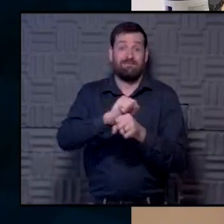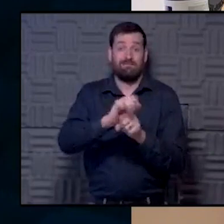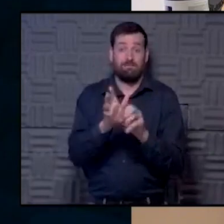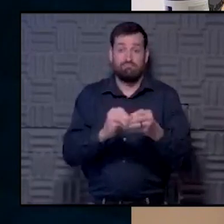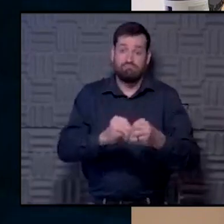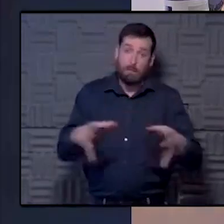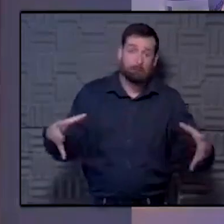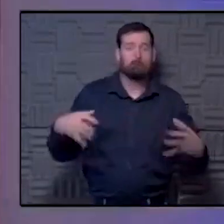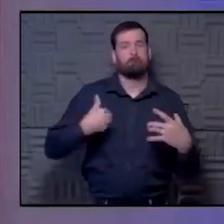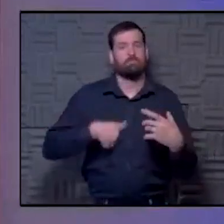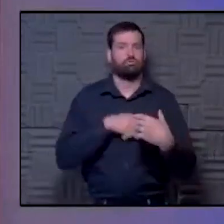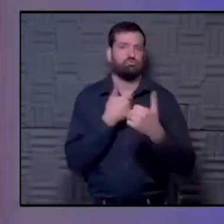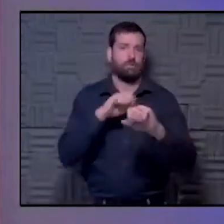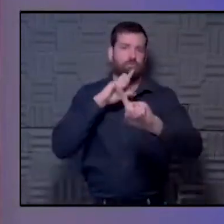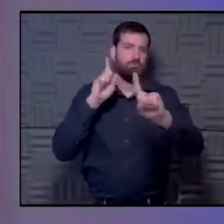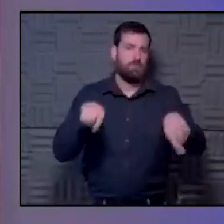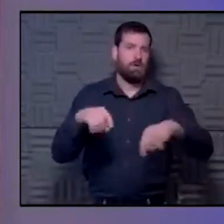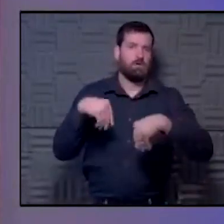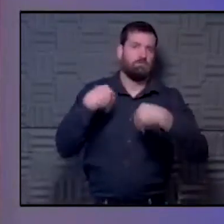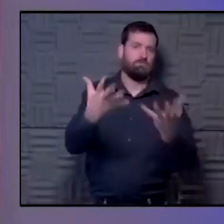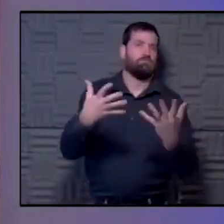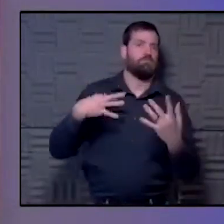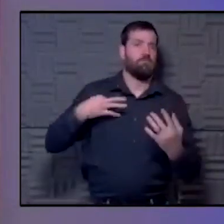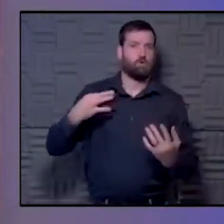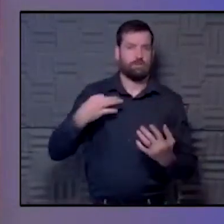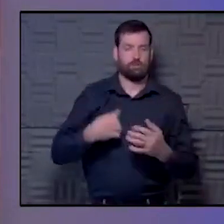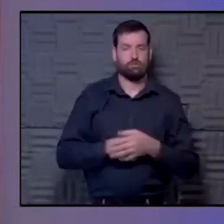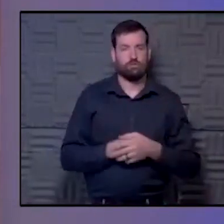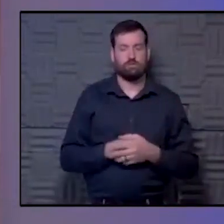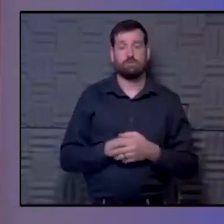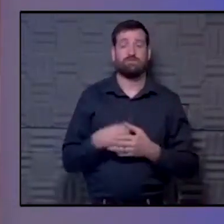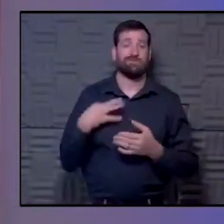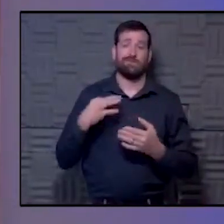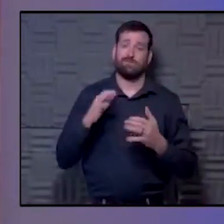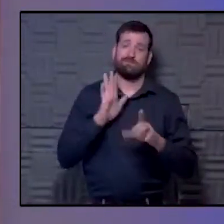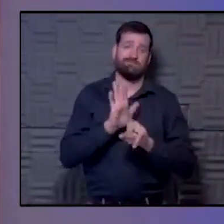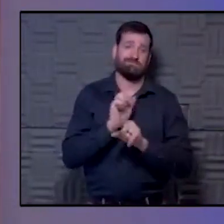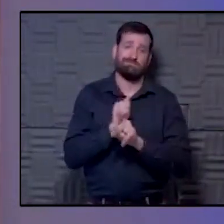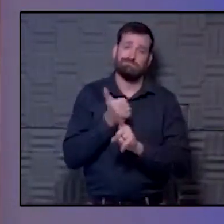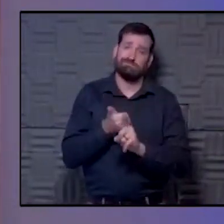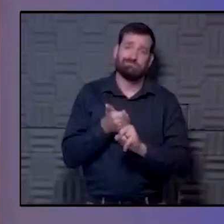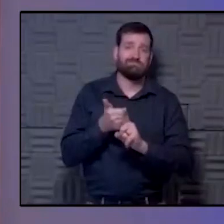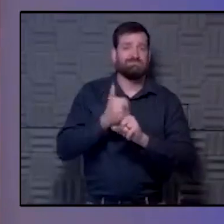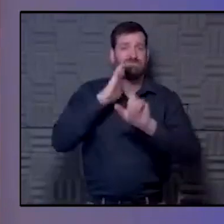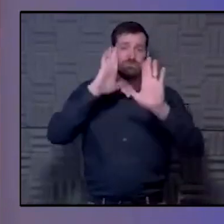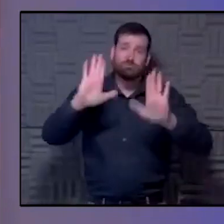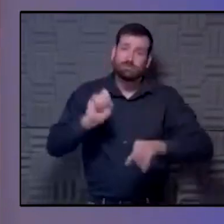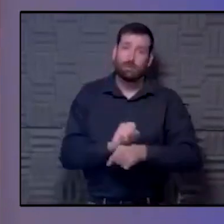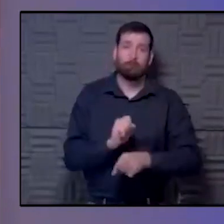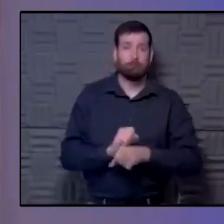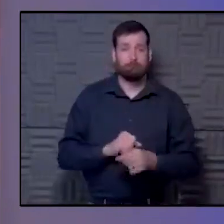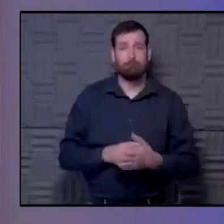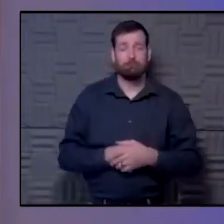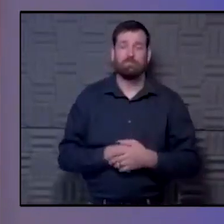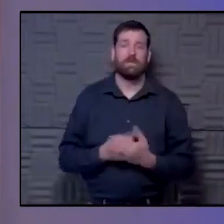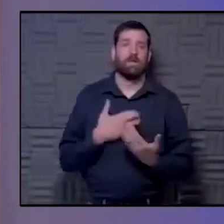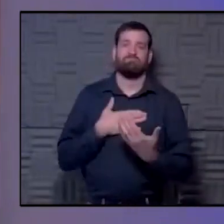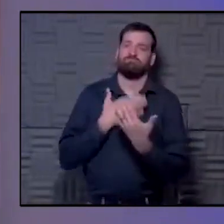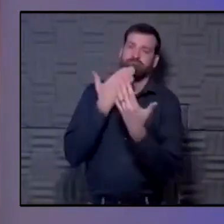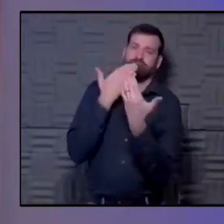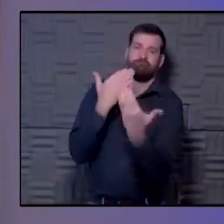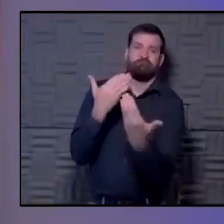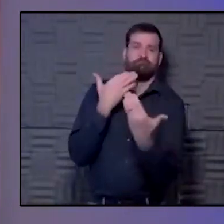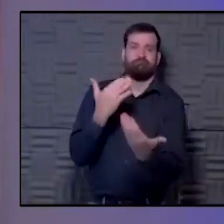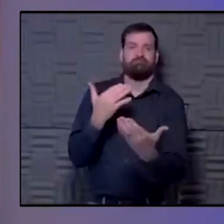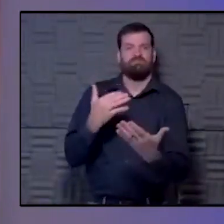tried to respond with volunteers, and our volunteers have come out and done a great job with us. So it's been I'm thankful for the